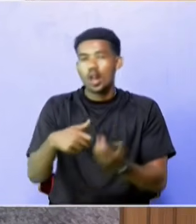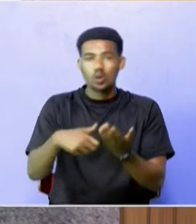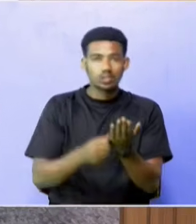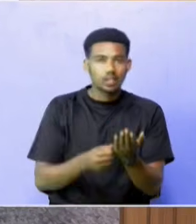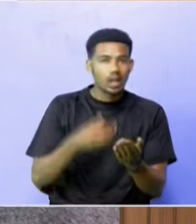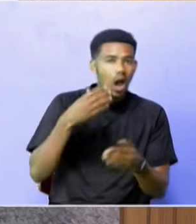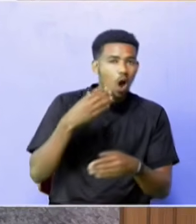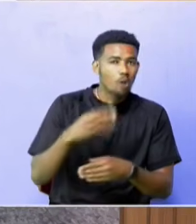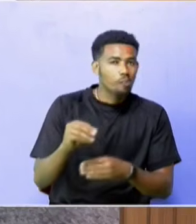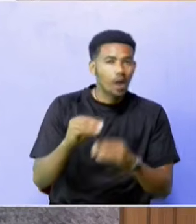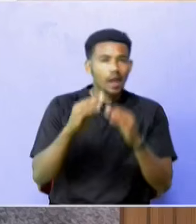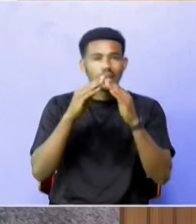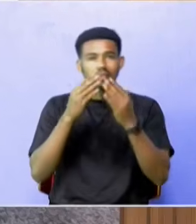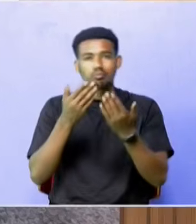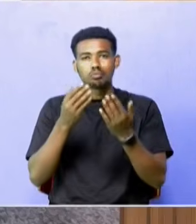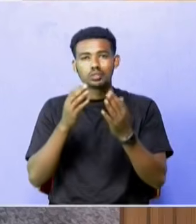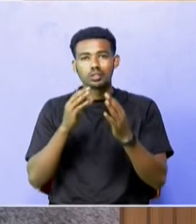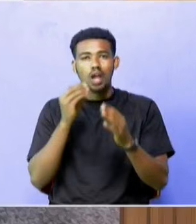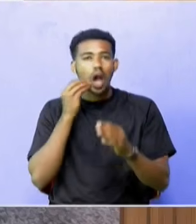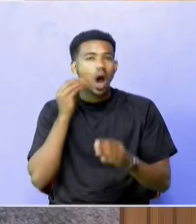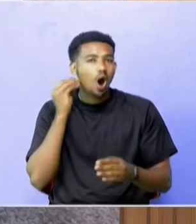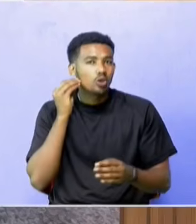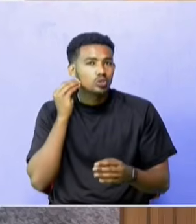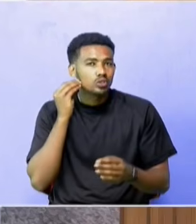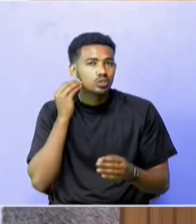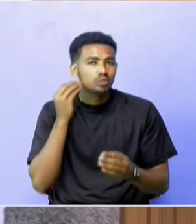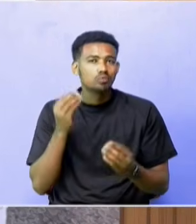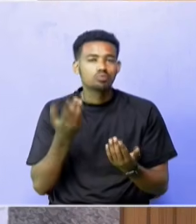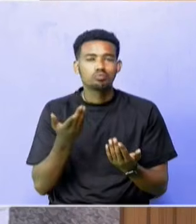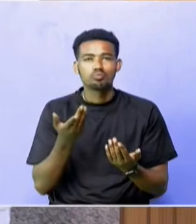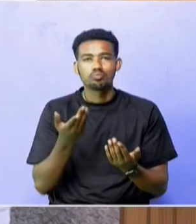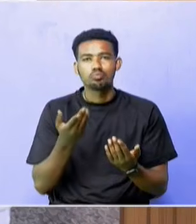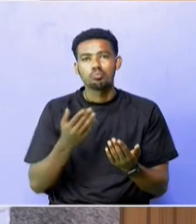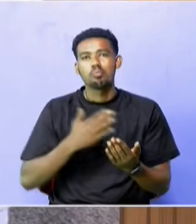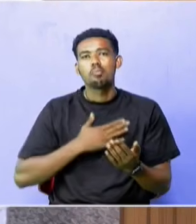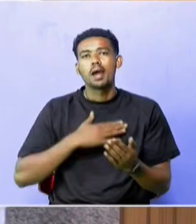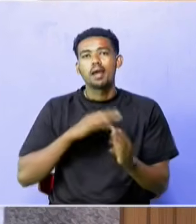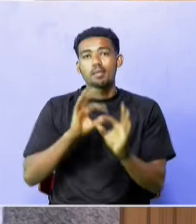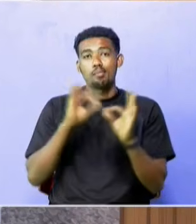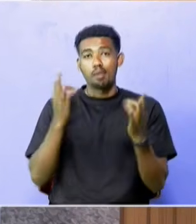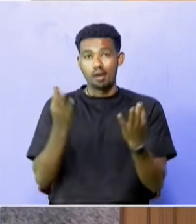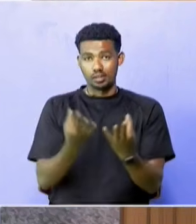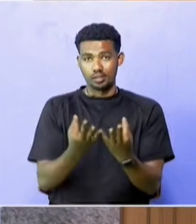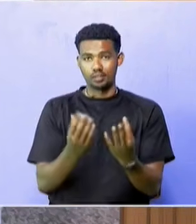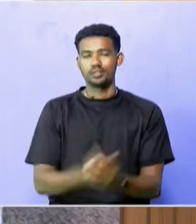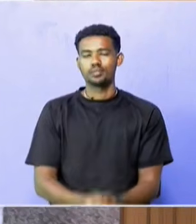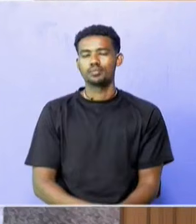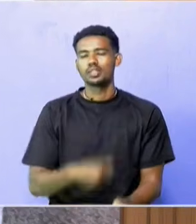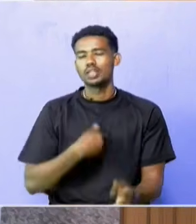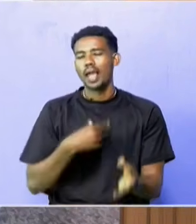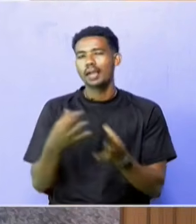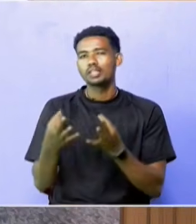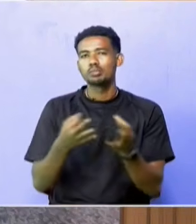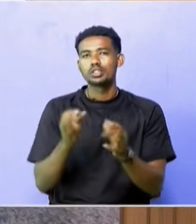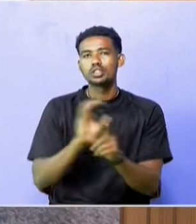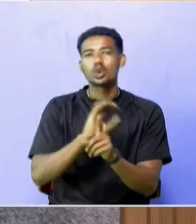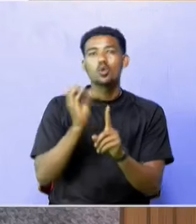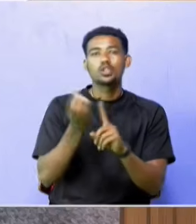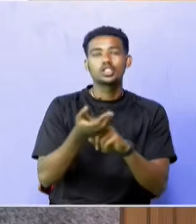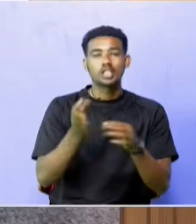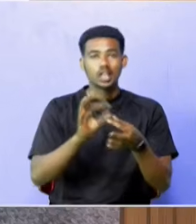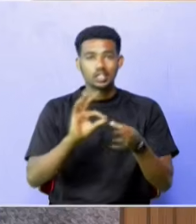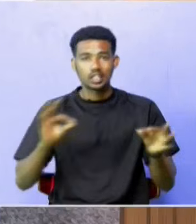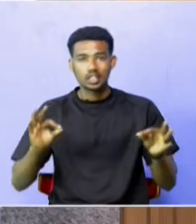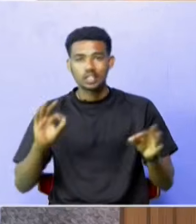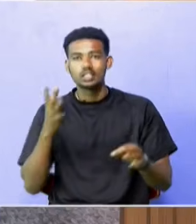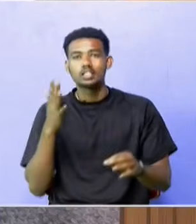a house to my parents. This is also another way of expressing or using the conditional sentence type